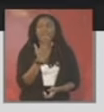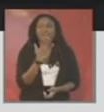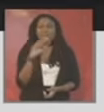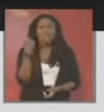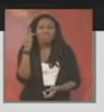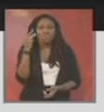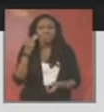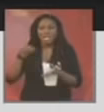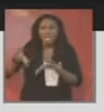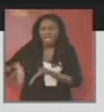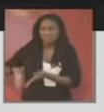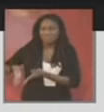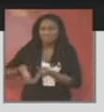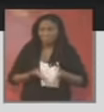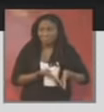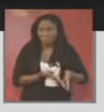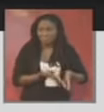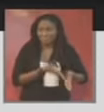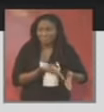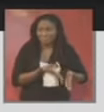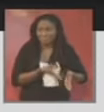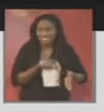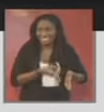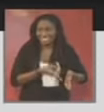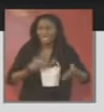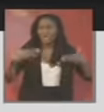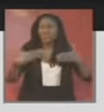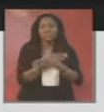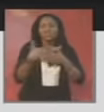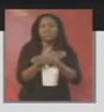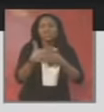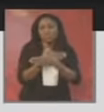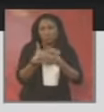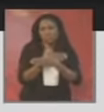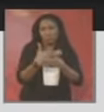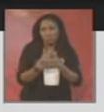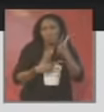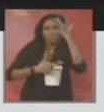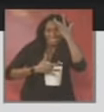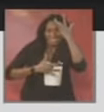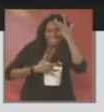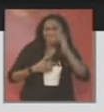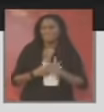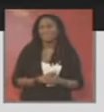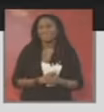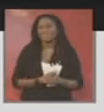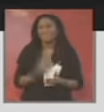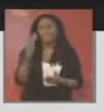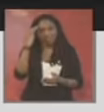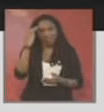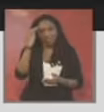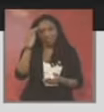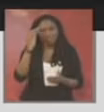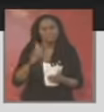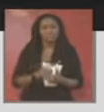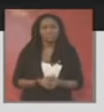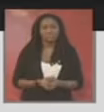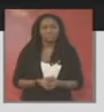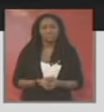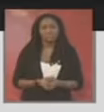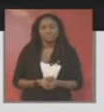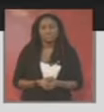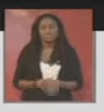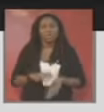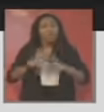frame shift. So we will see the new cases basically coming in from the right, and we get an idea of the